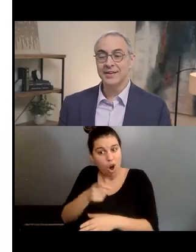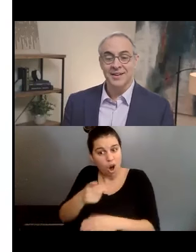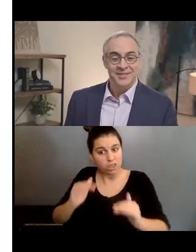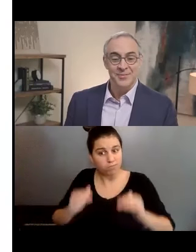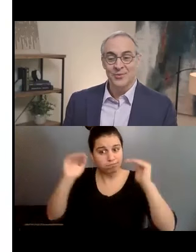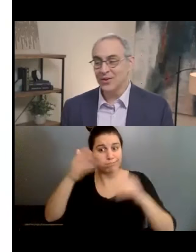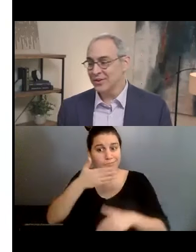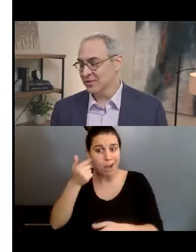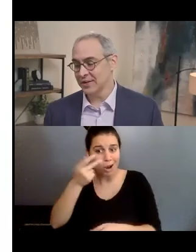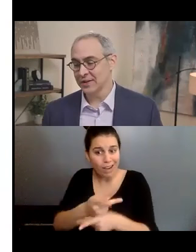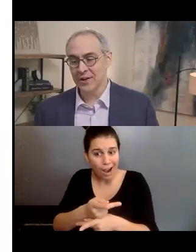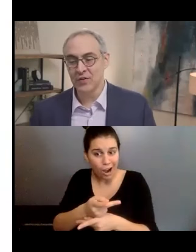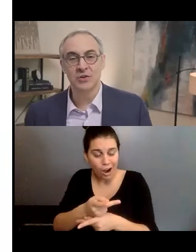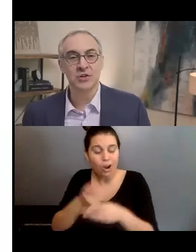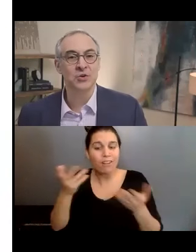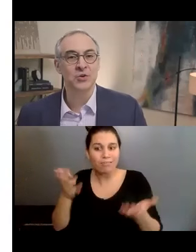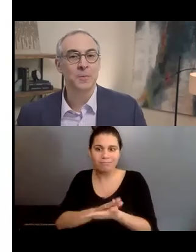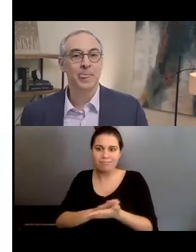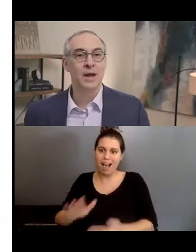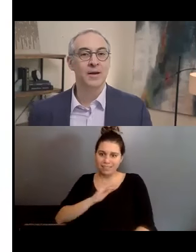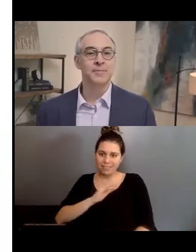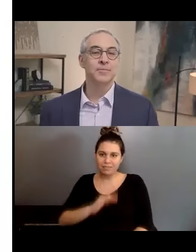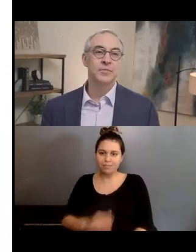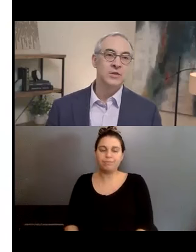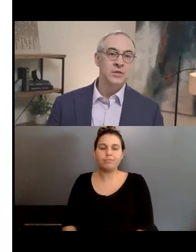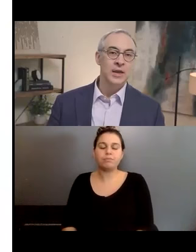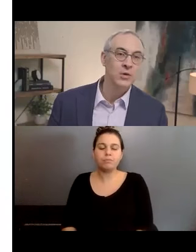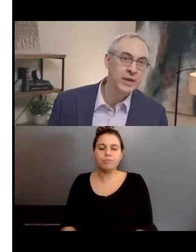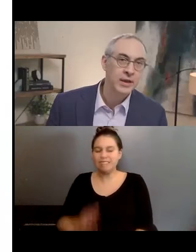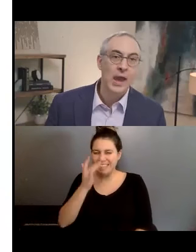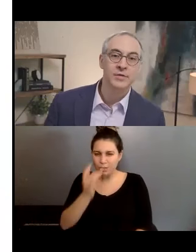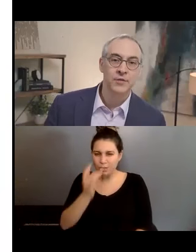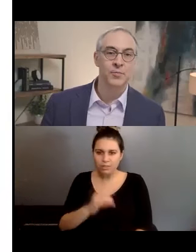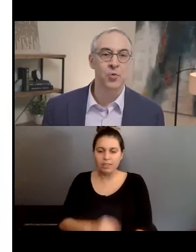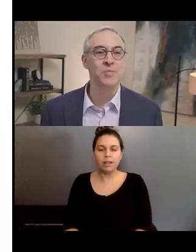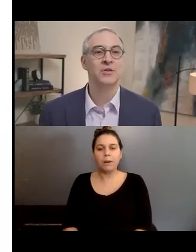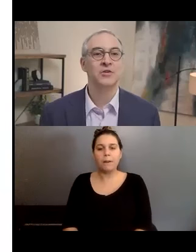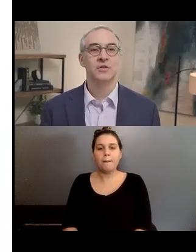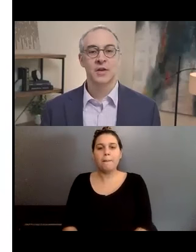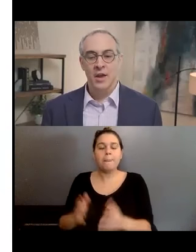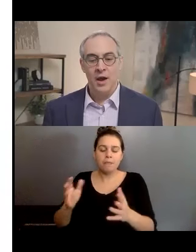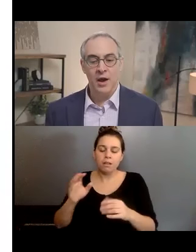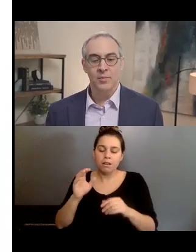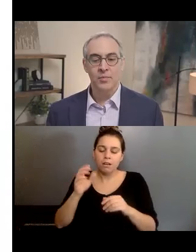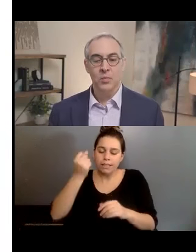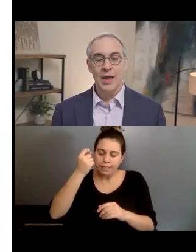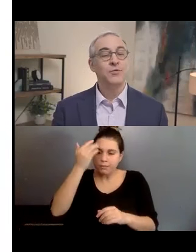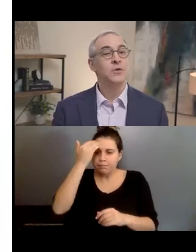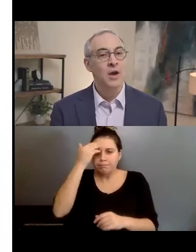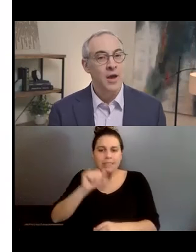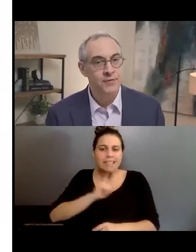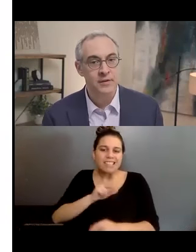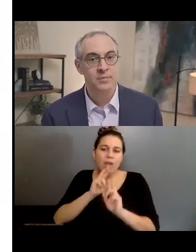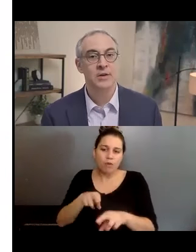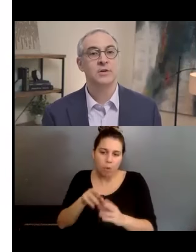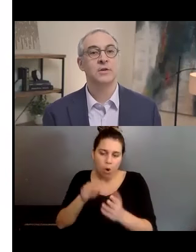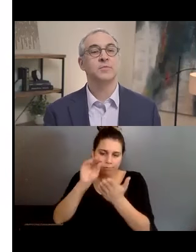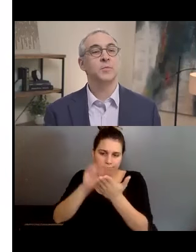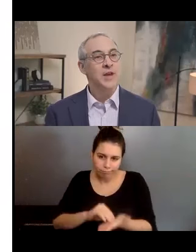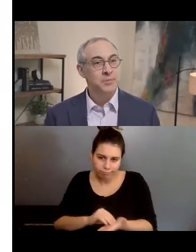And then some real interesting stuff here too. Think, okay, yeah, self-report measures. We'll have those